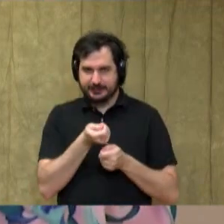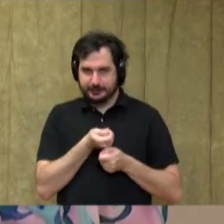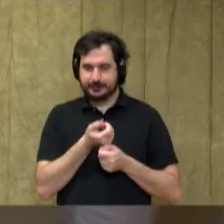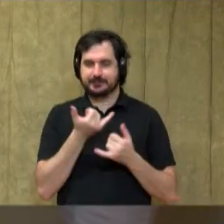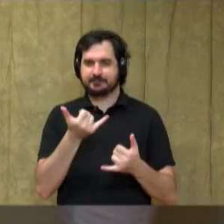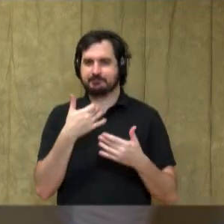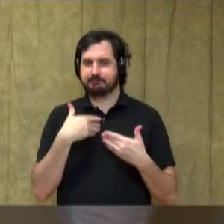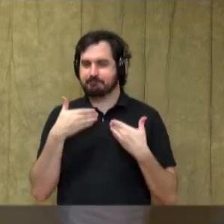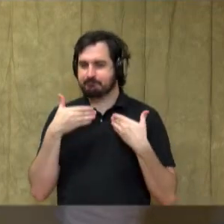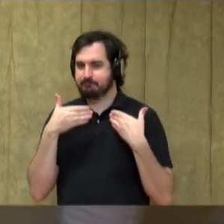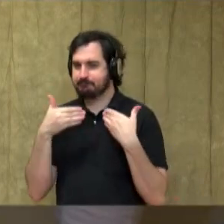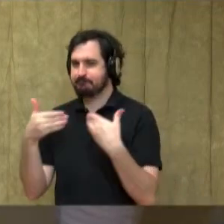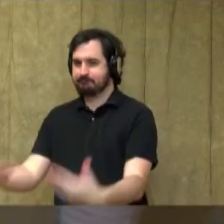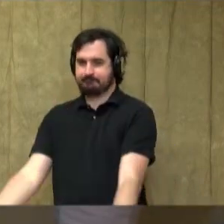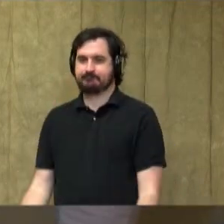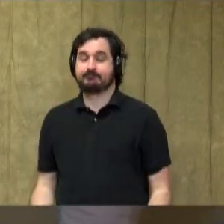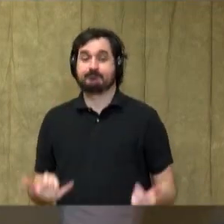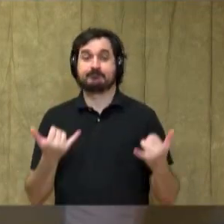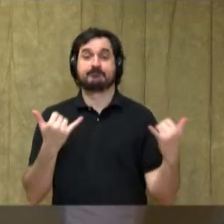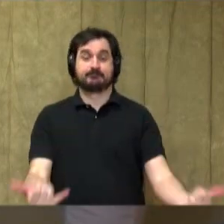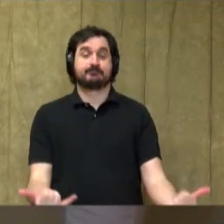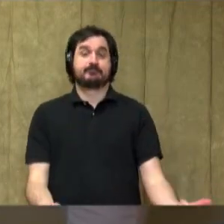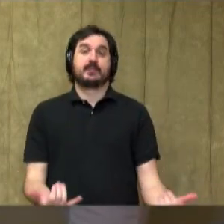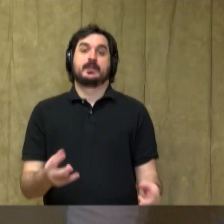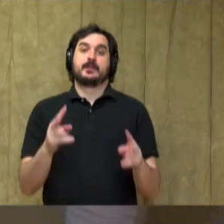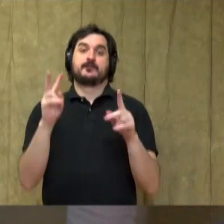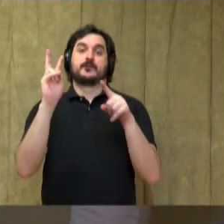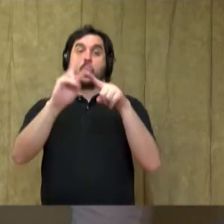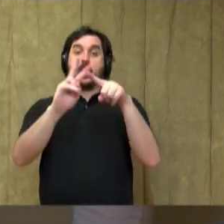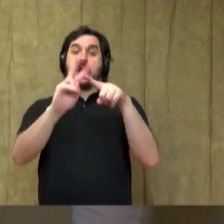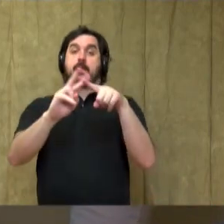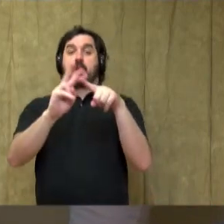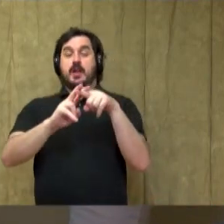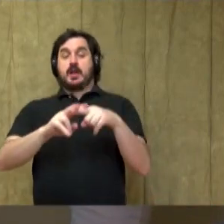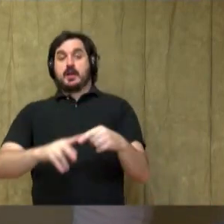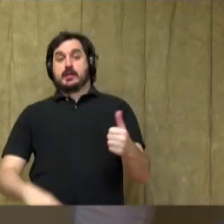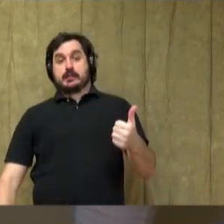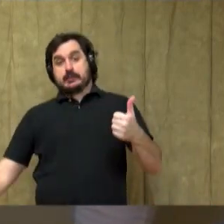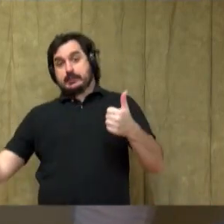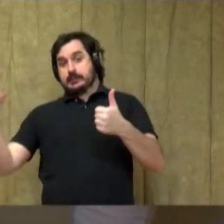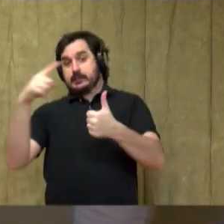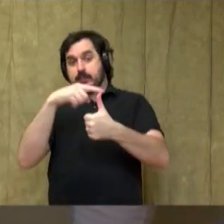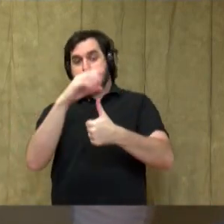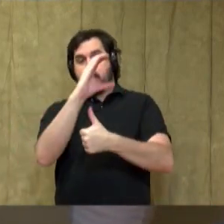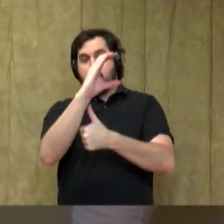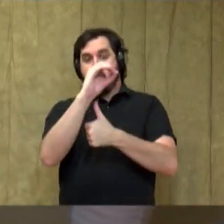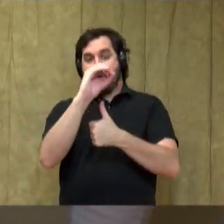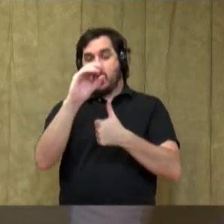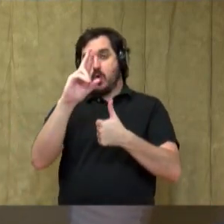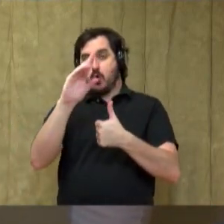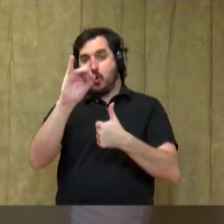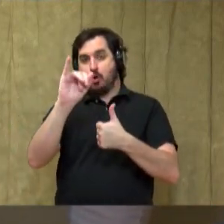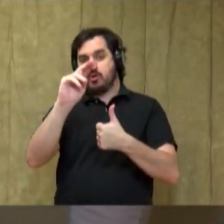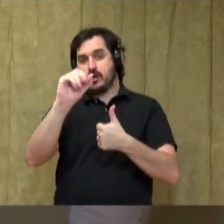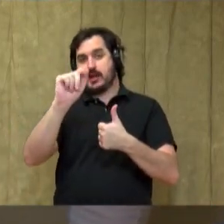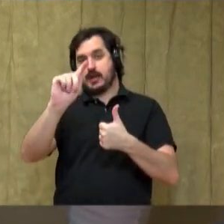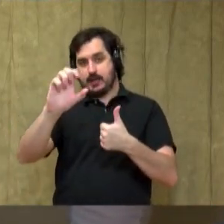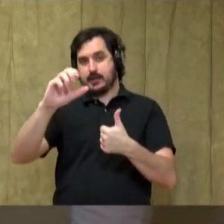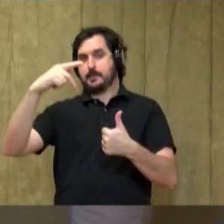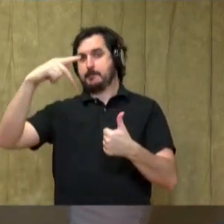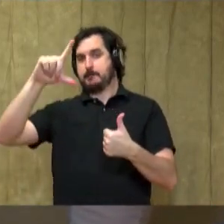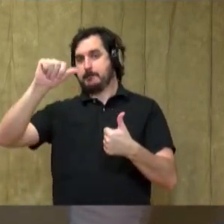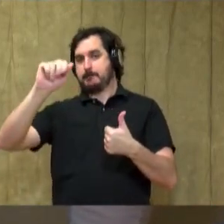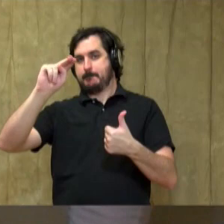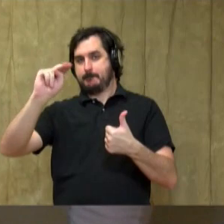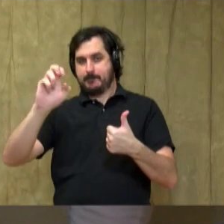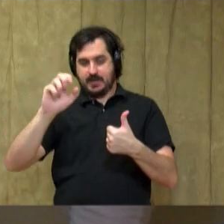some vocabulary you're going to hear me say a lot is coordinate plane. Coordinate plane is